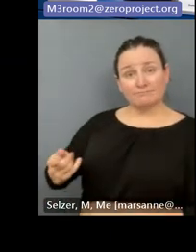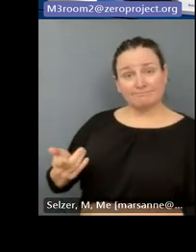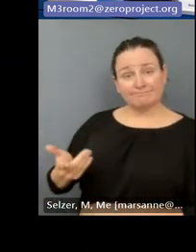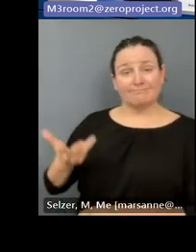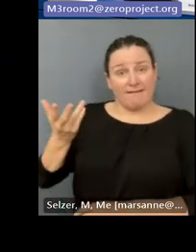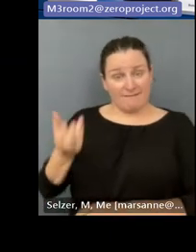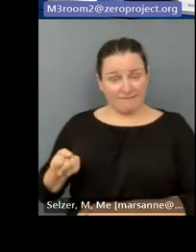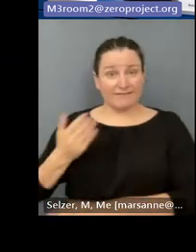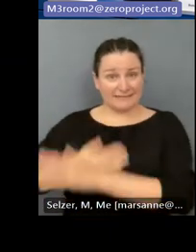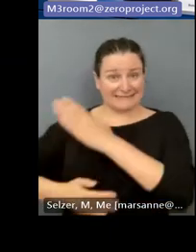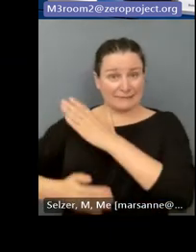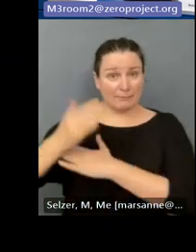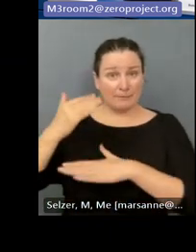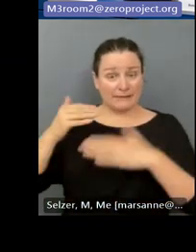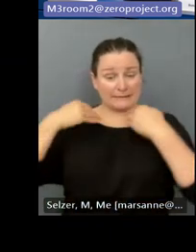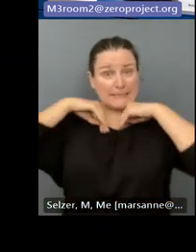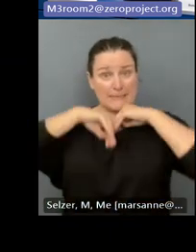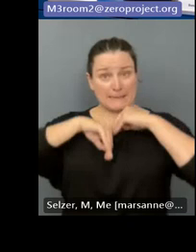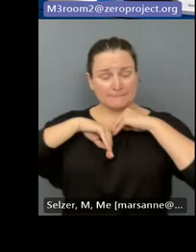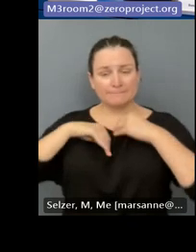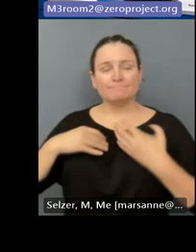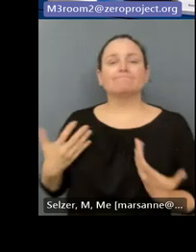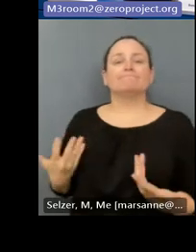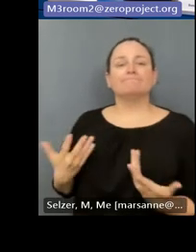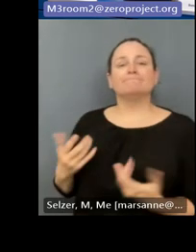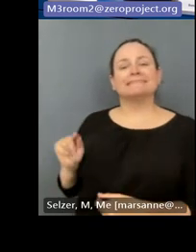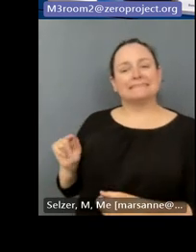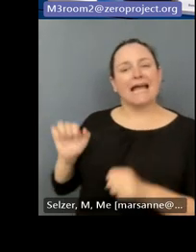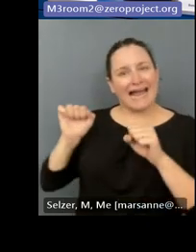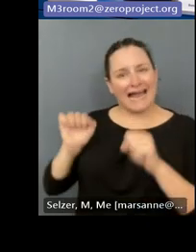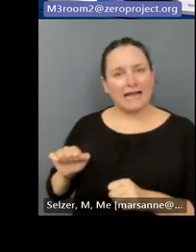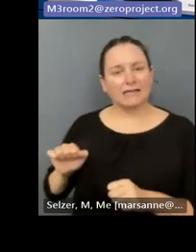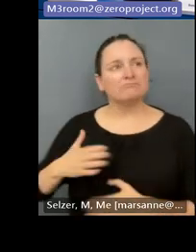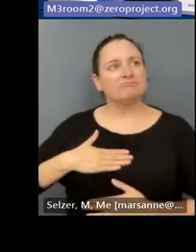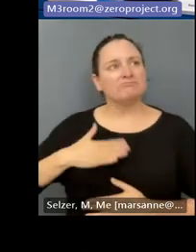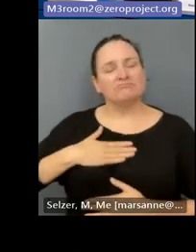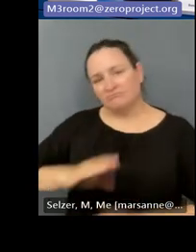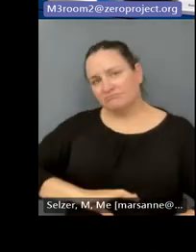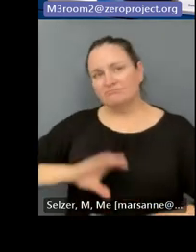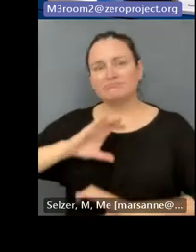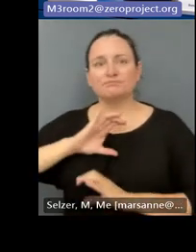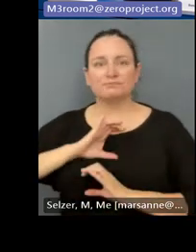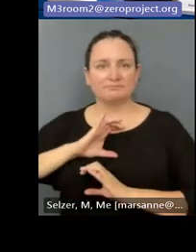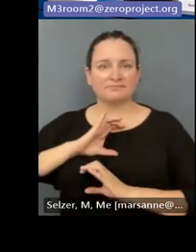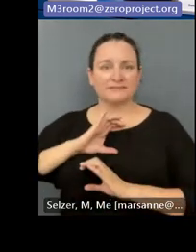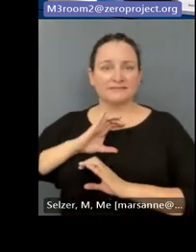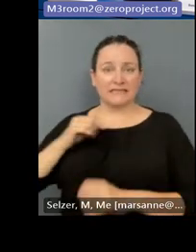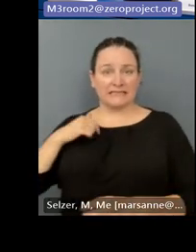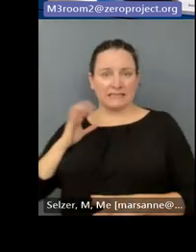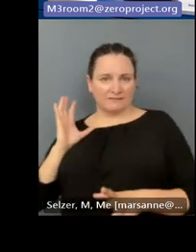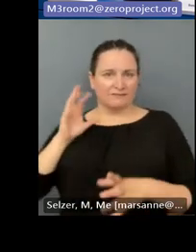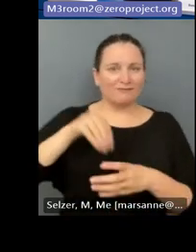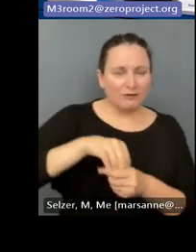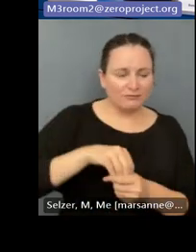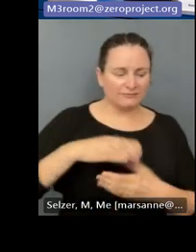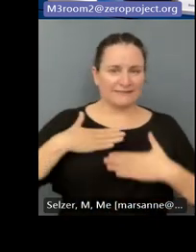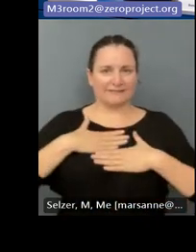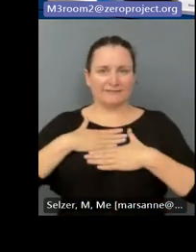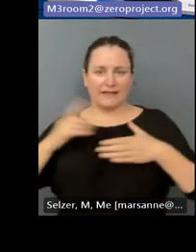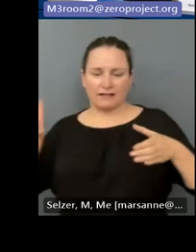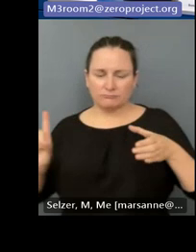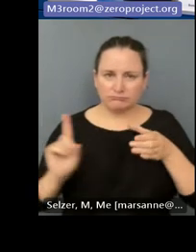in these eyes is the spark of the revolution that goes beyond competition, is the flame of inclusion leading